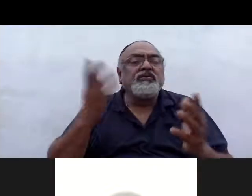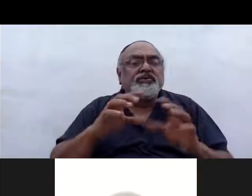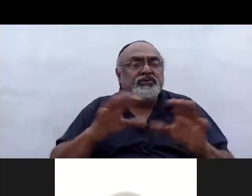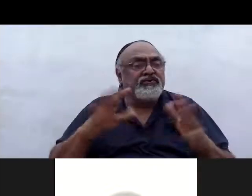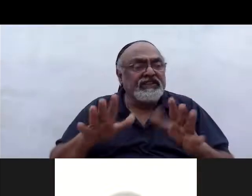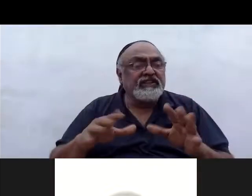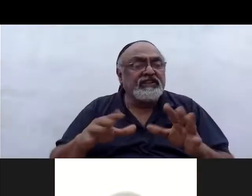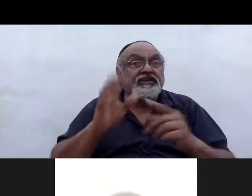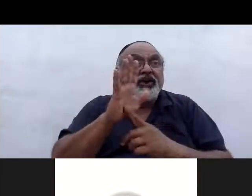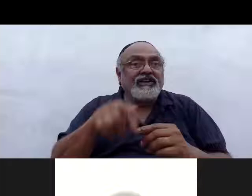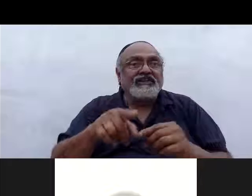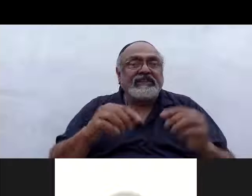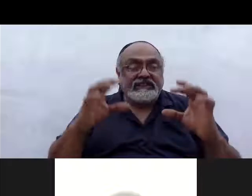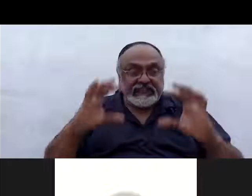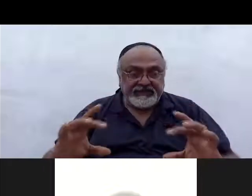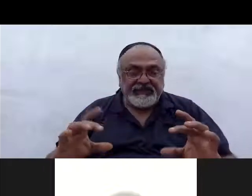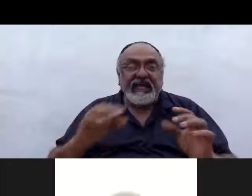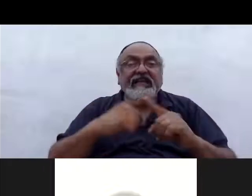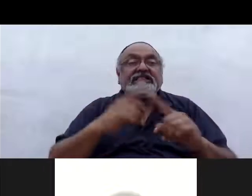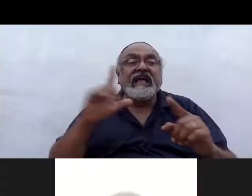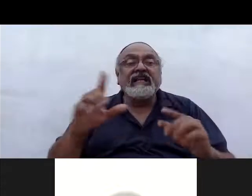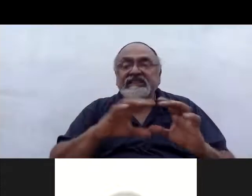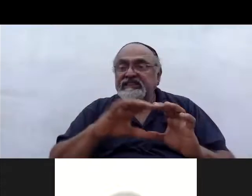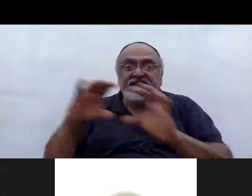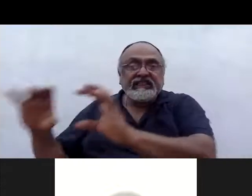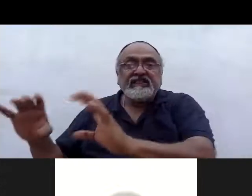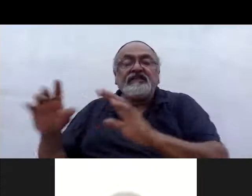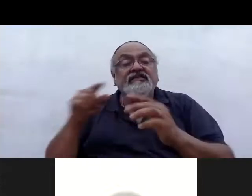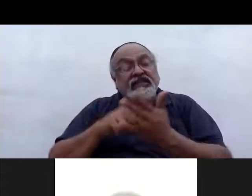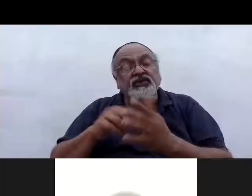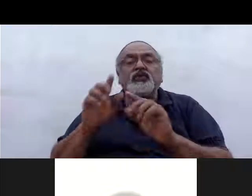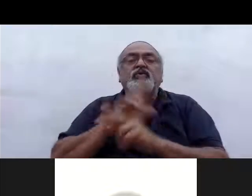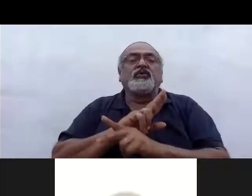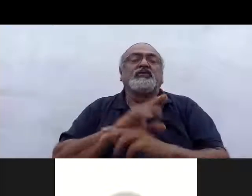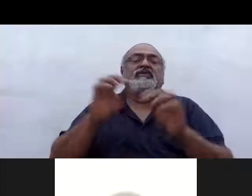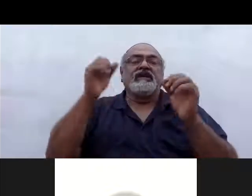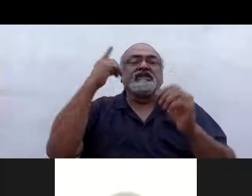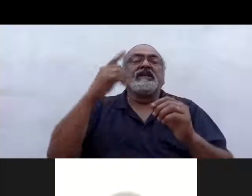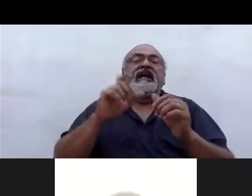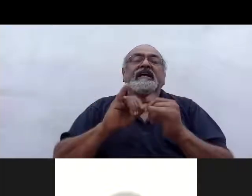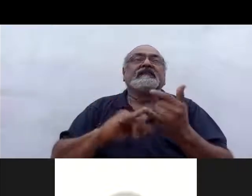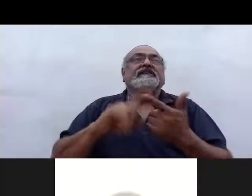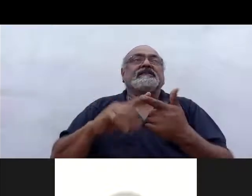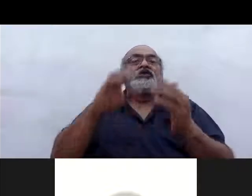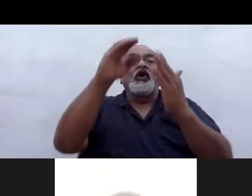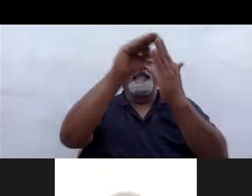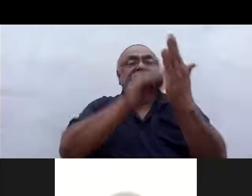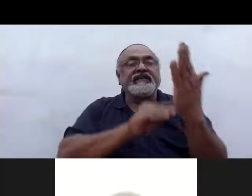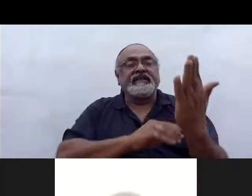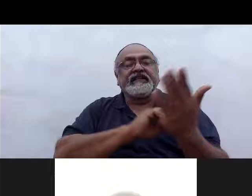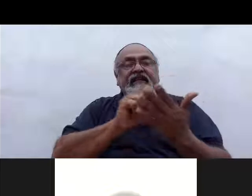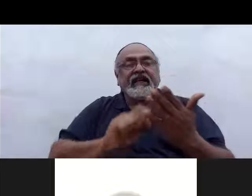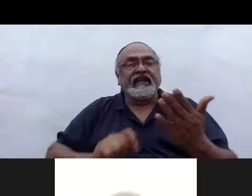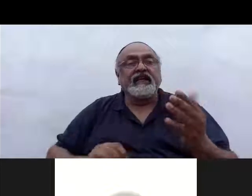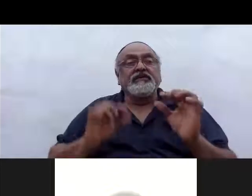we segregated, that we put in the Excel sheet, now that is going to help you a lot to write a case commentary. So let's see